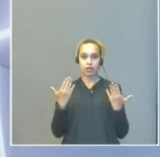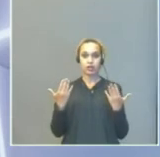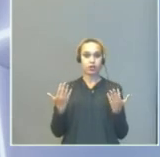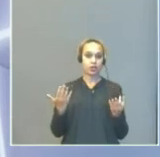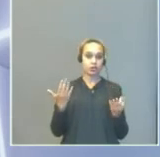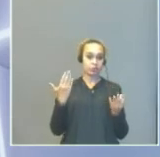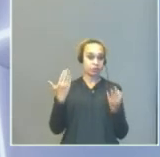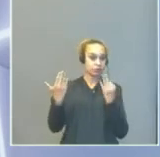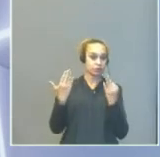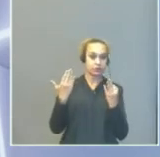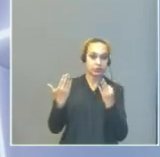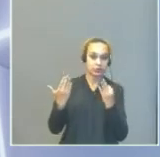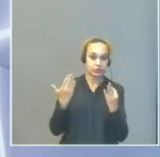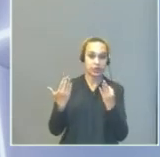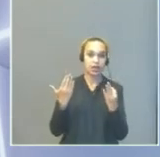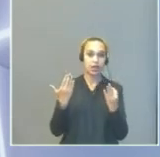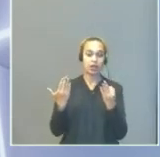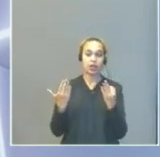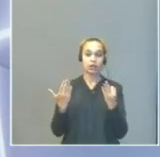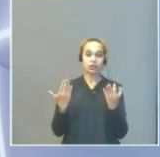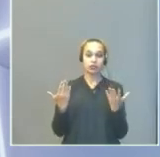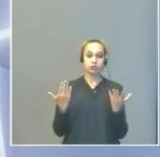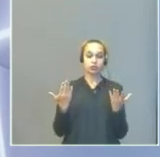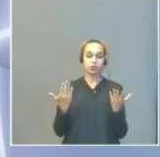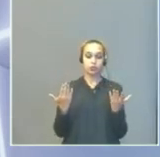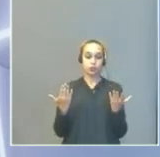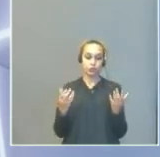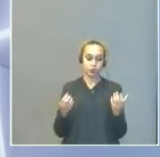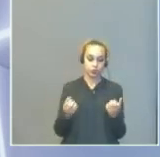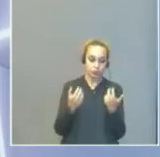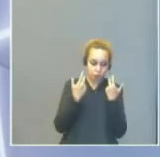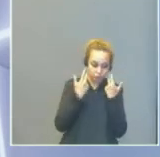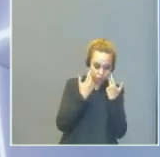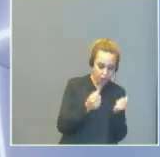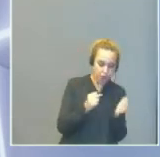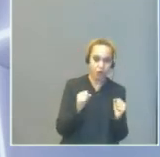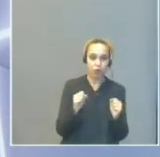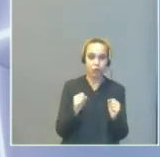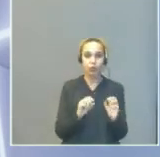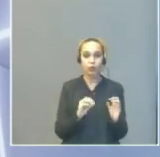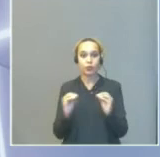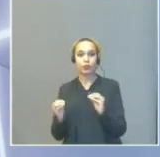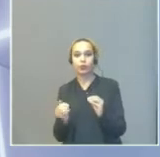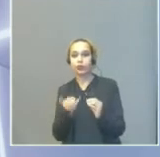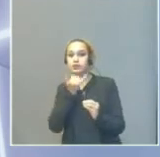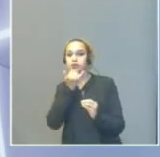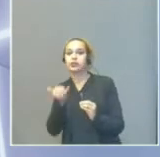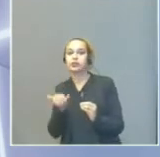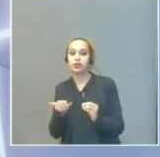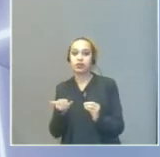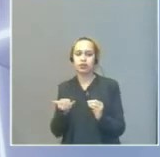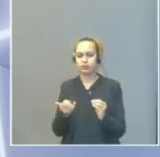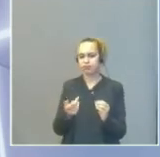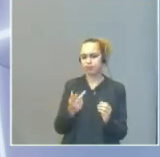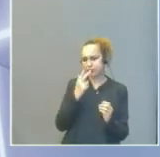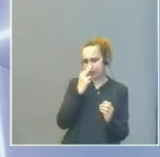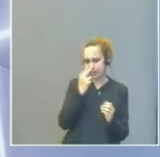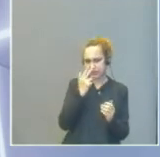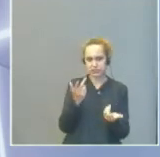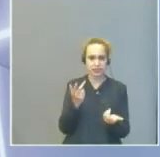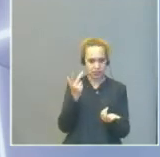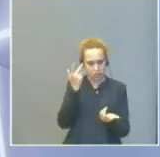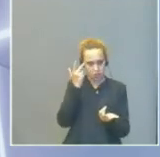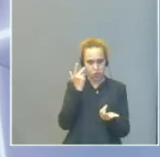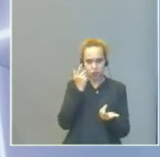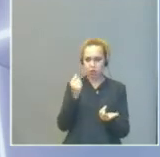integrate it? And it seems like a well-intentioned, you know, thing to do. Let's integrate it. Let's bring them together. But you